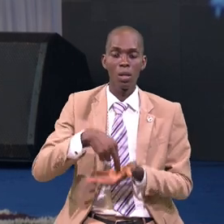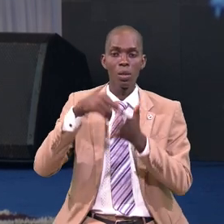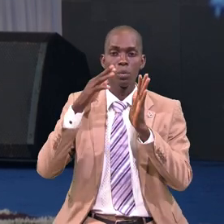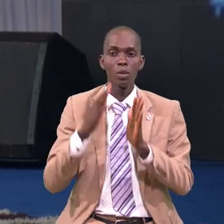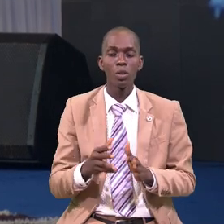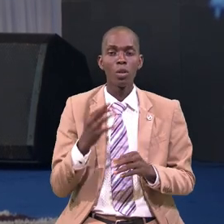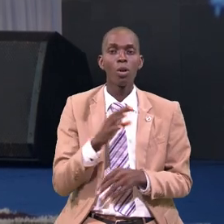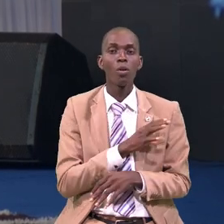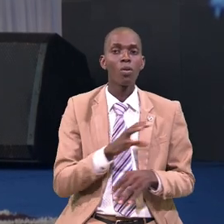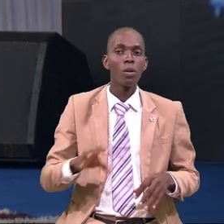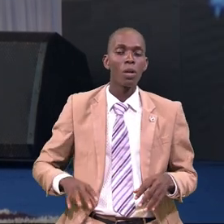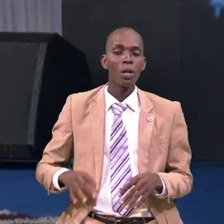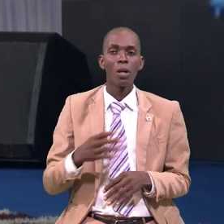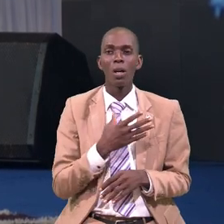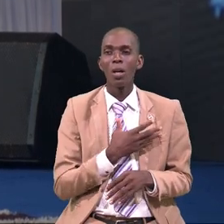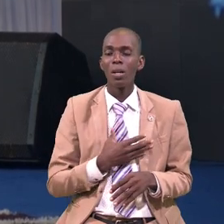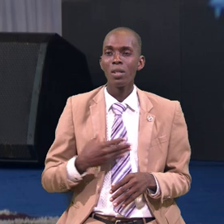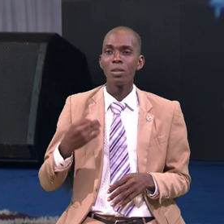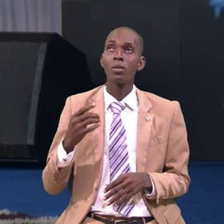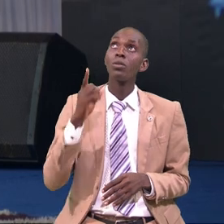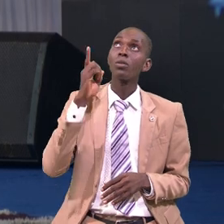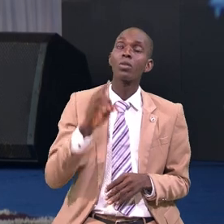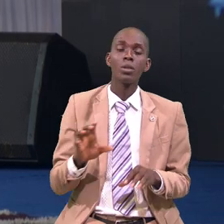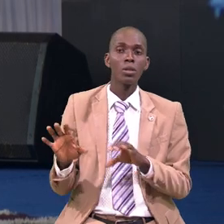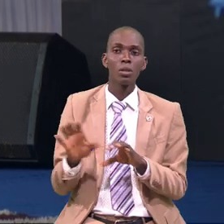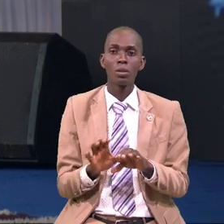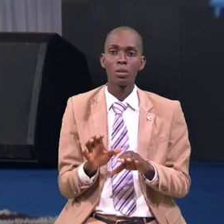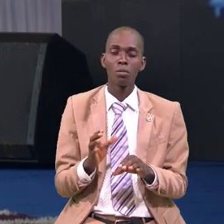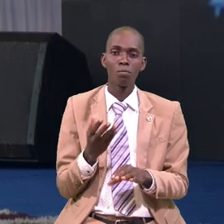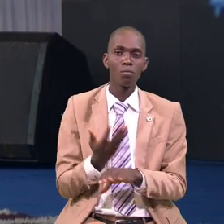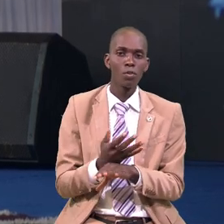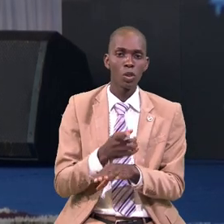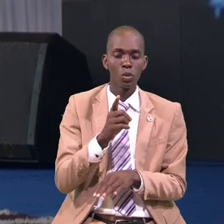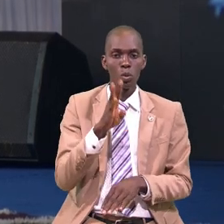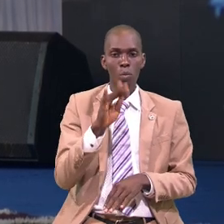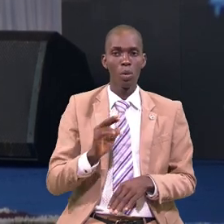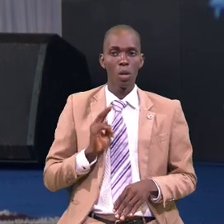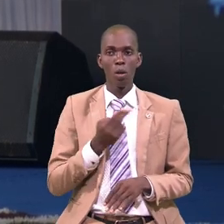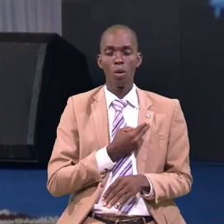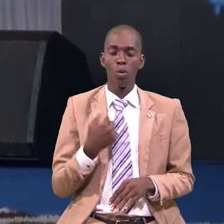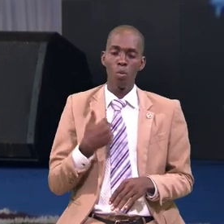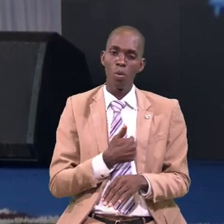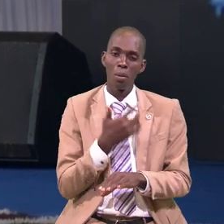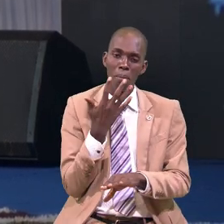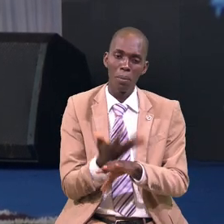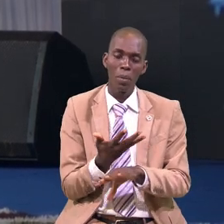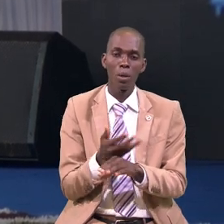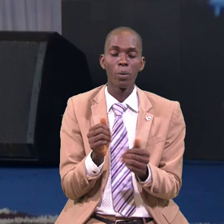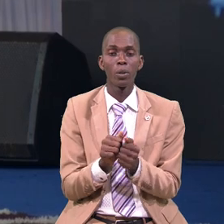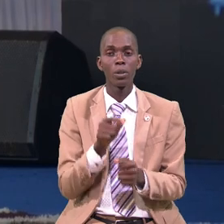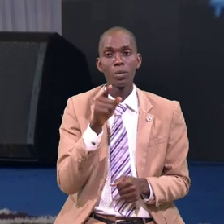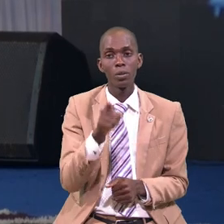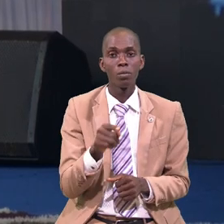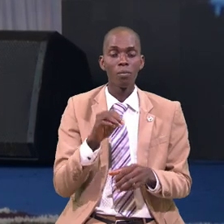though God did beseech you by us, we pray you, we plead with you in